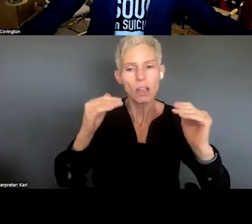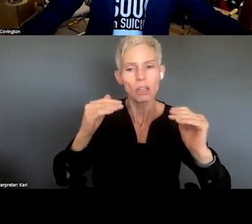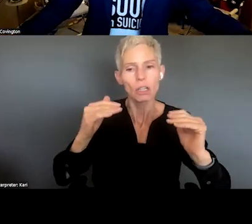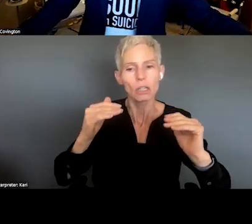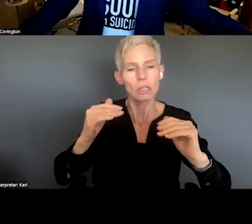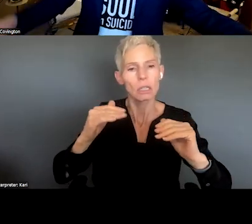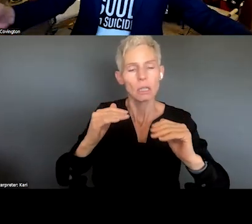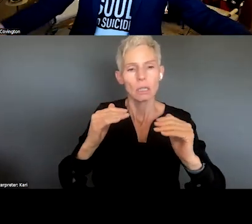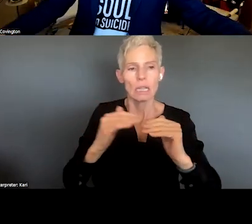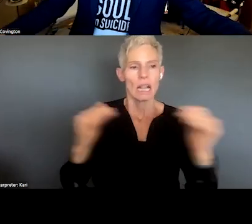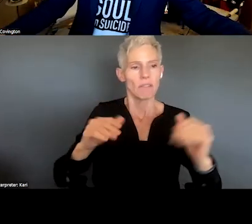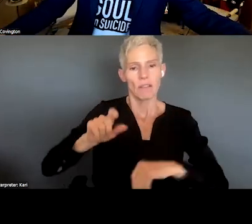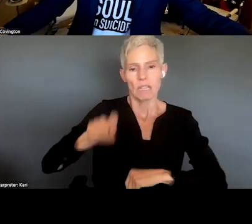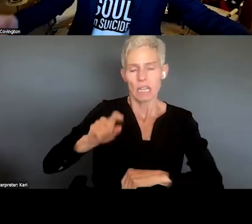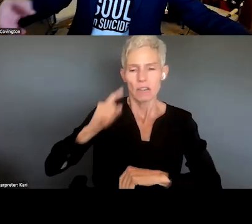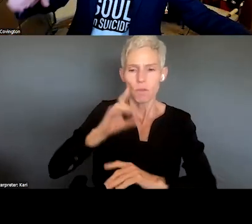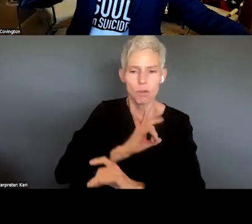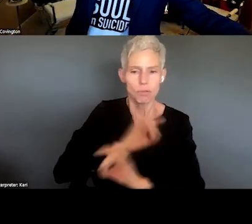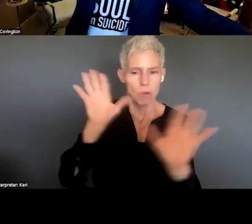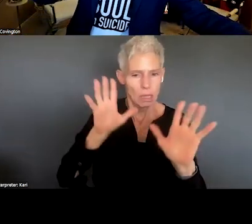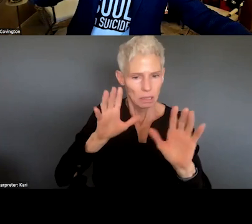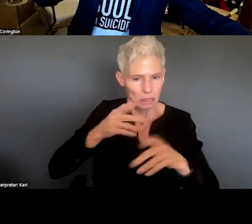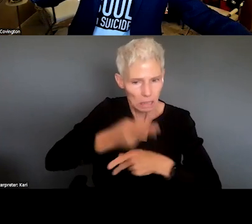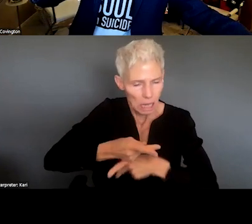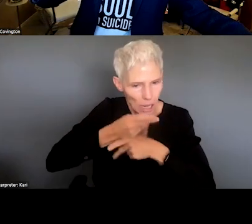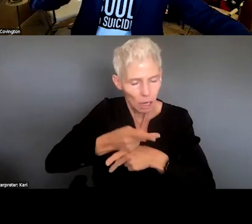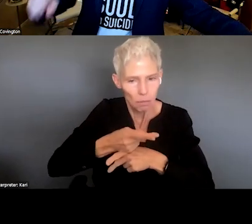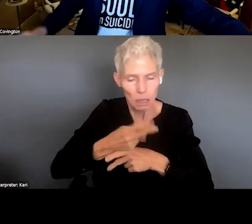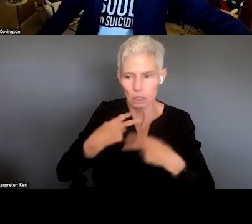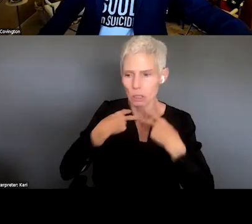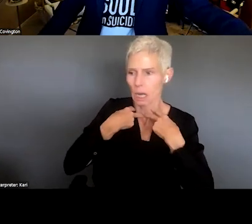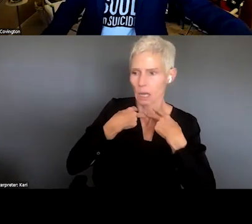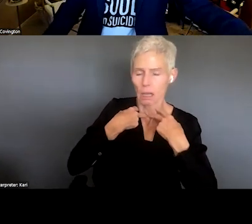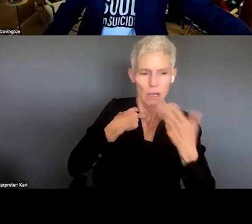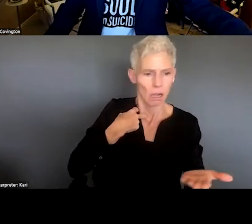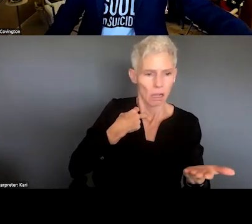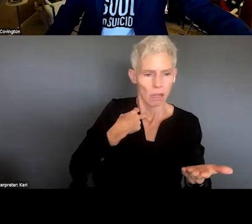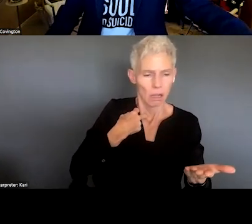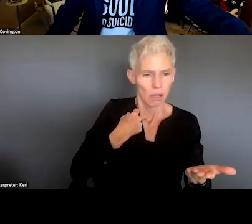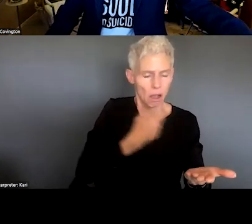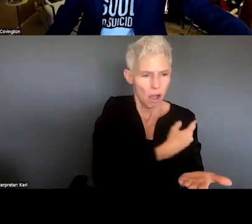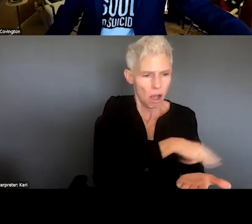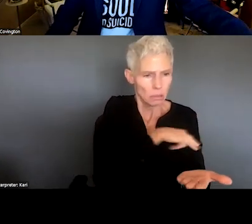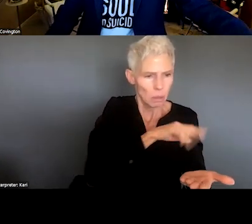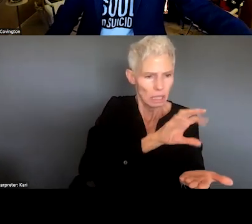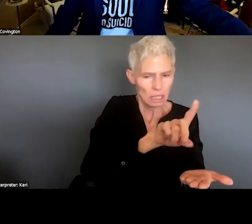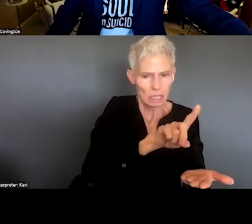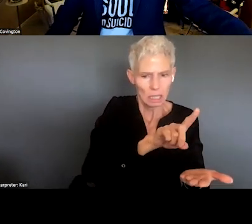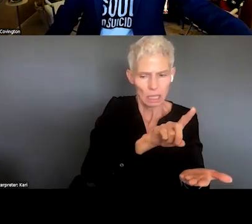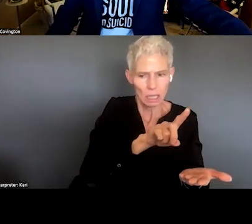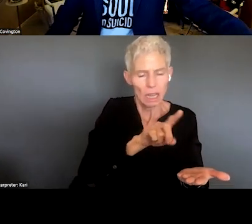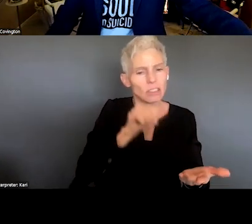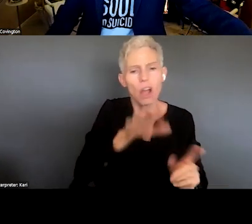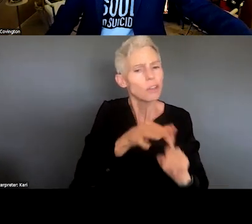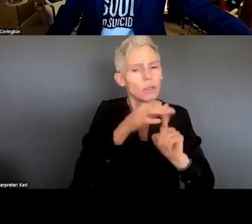care being caught in this pinch point of a hospital ED isn't something unique to the